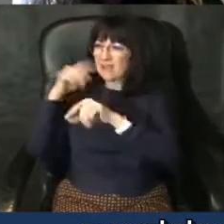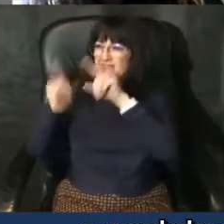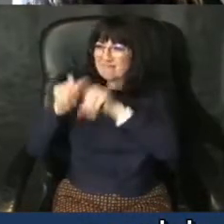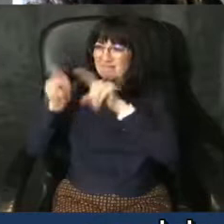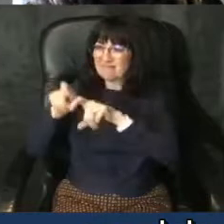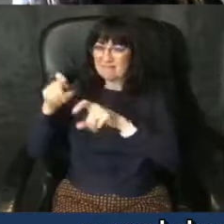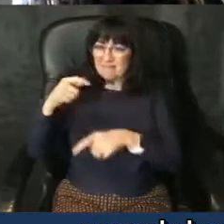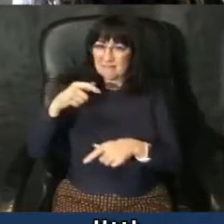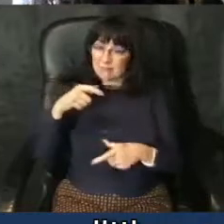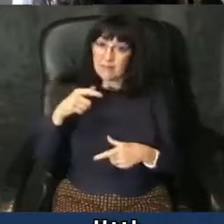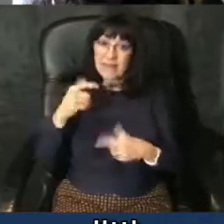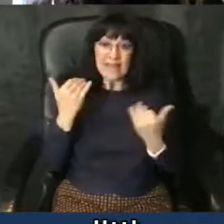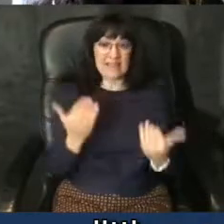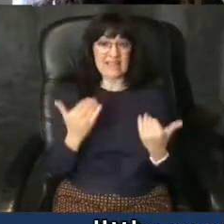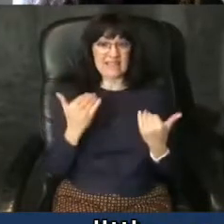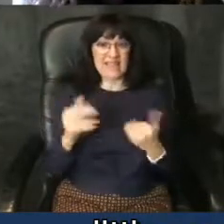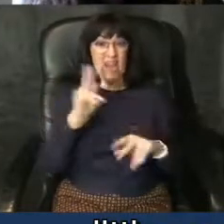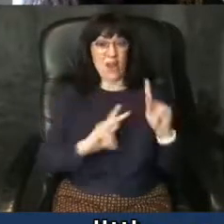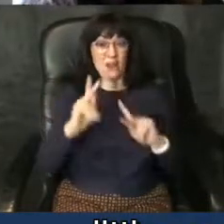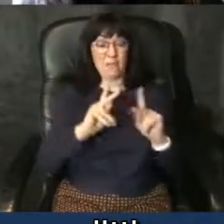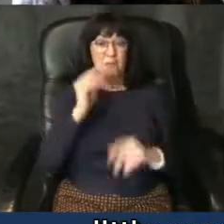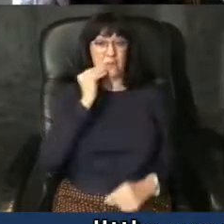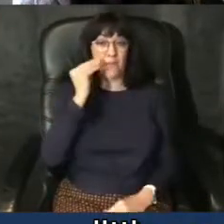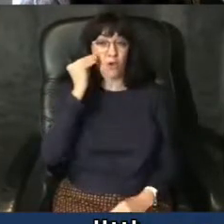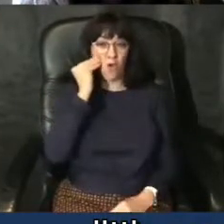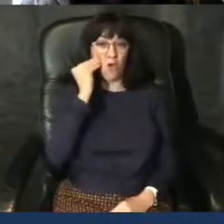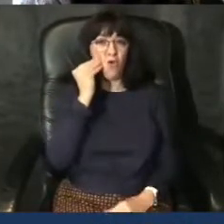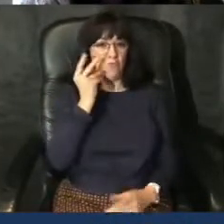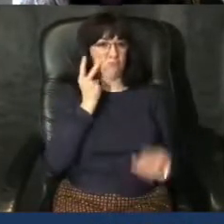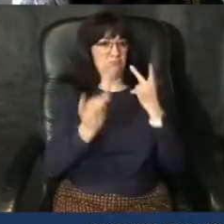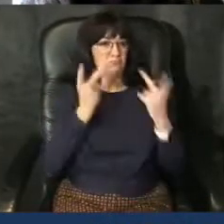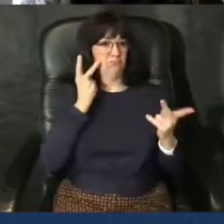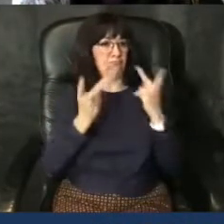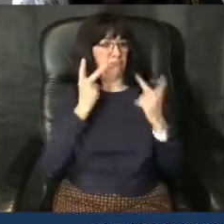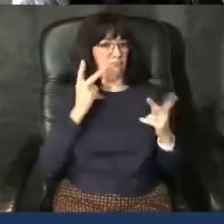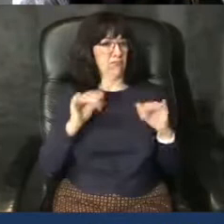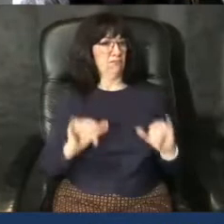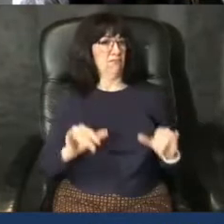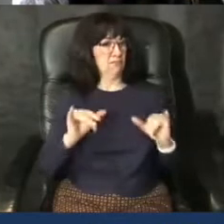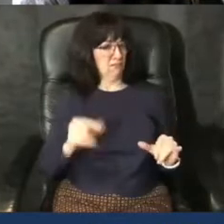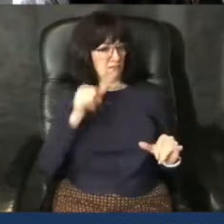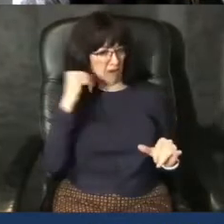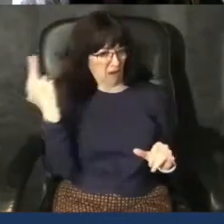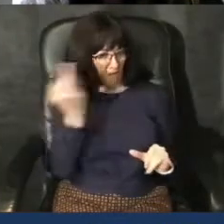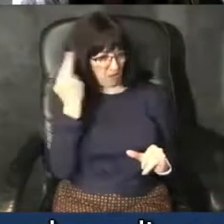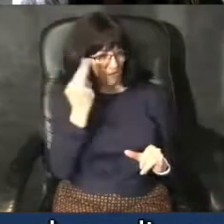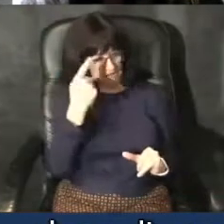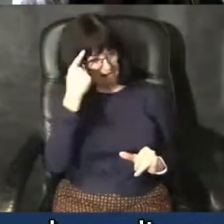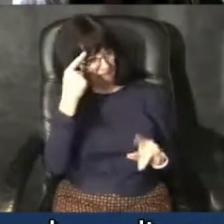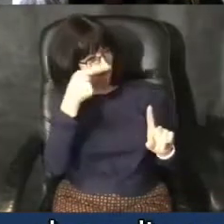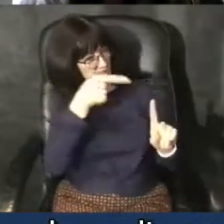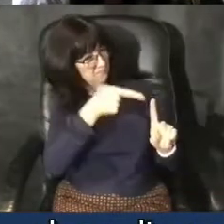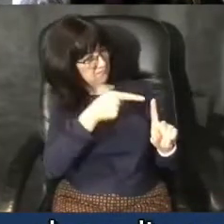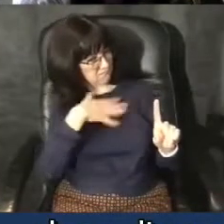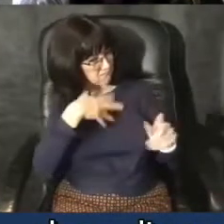aware of before, or you're a little worried and you just want to talk it through with someone, it doesn't mean anybody's a bad person. It doesn't mean